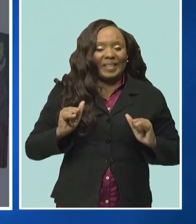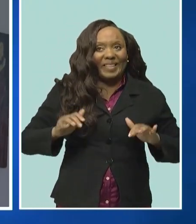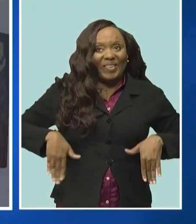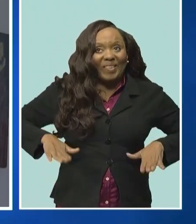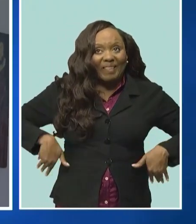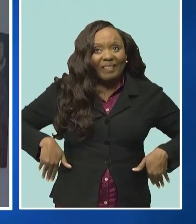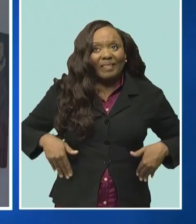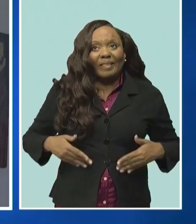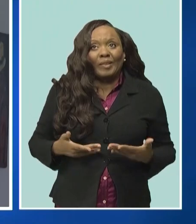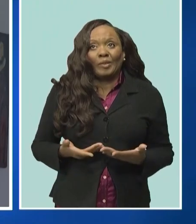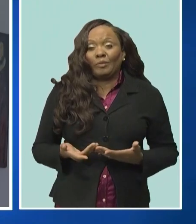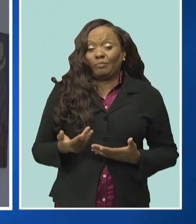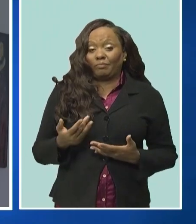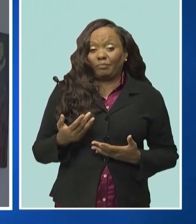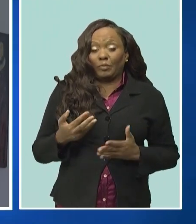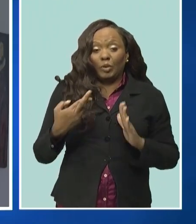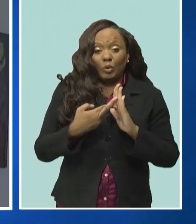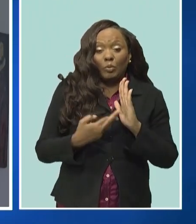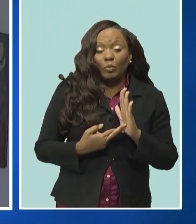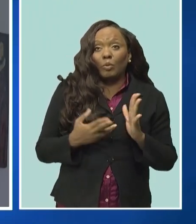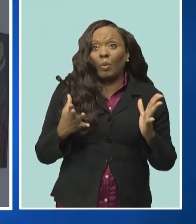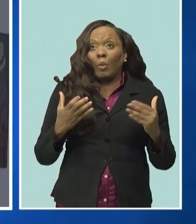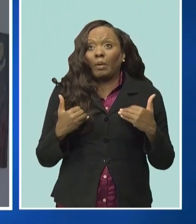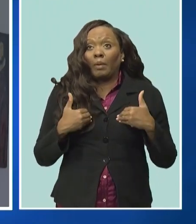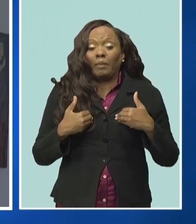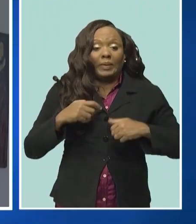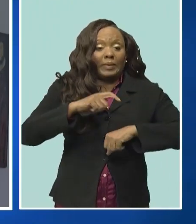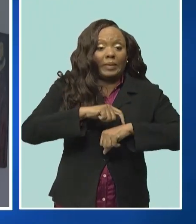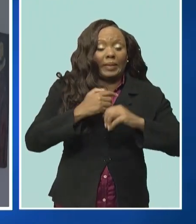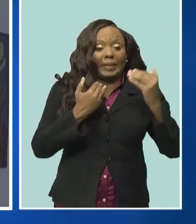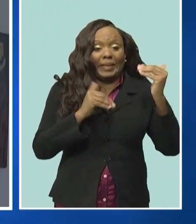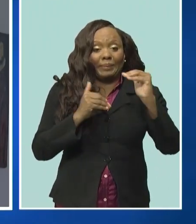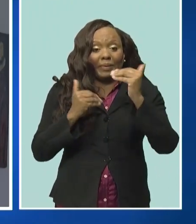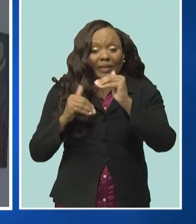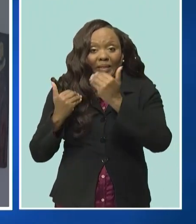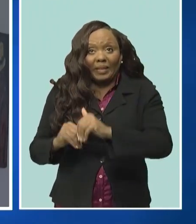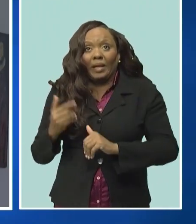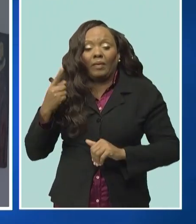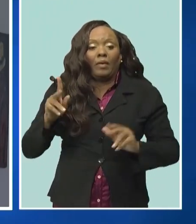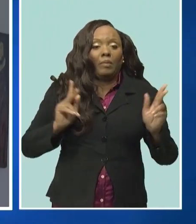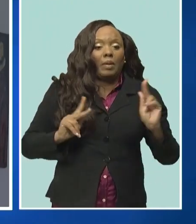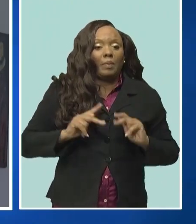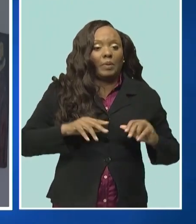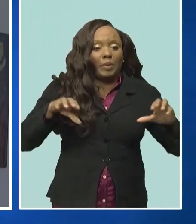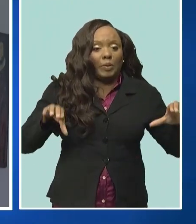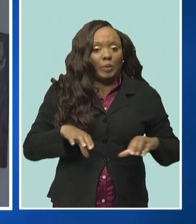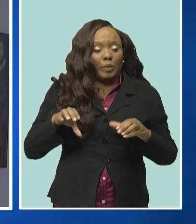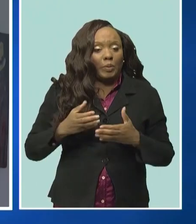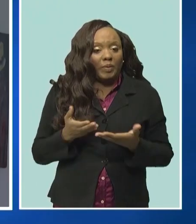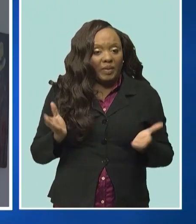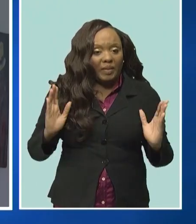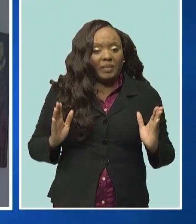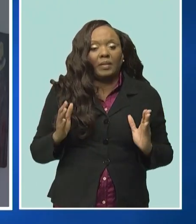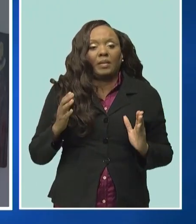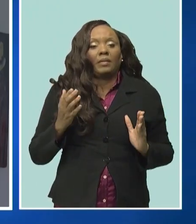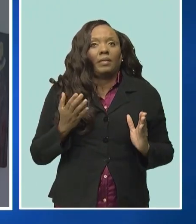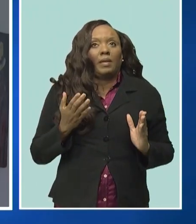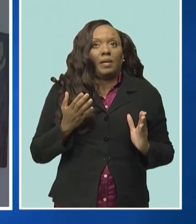the things the rules sought to do was to put down timelines for people to do things within a certain time